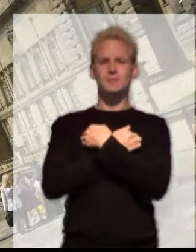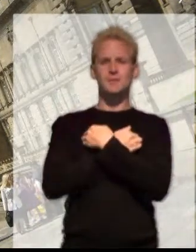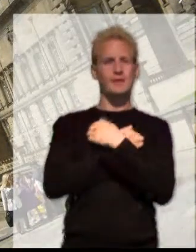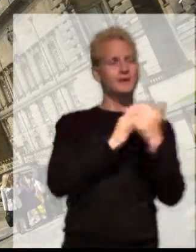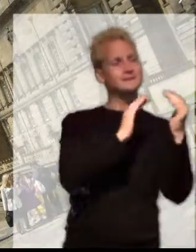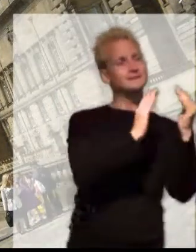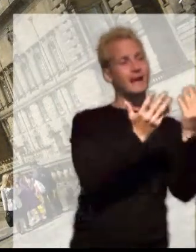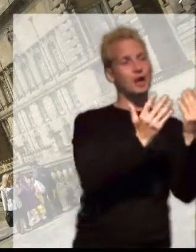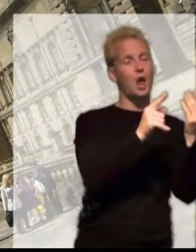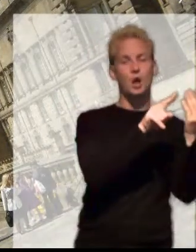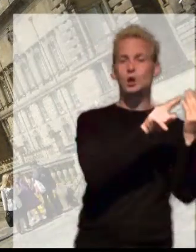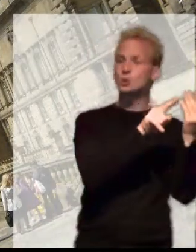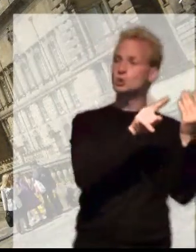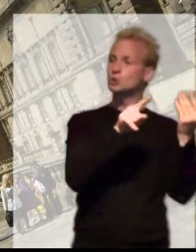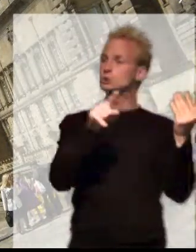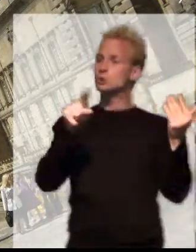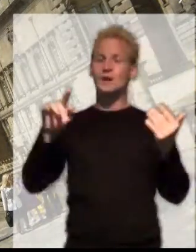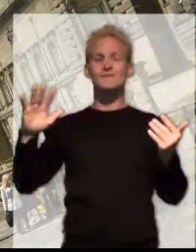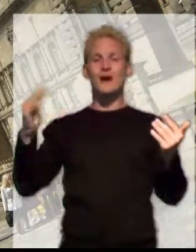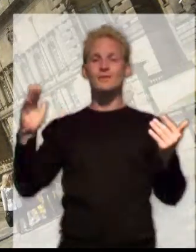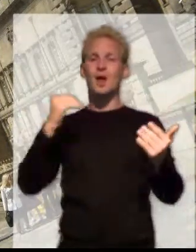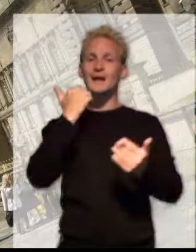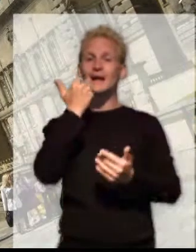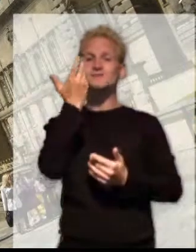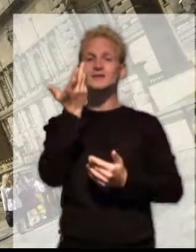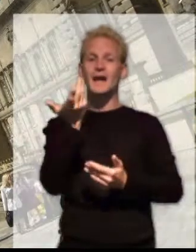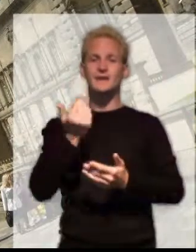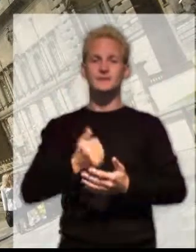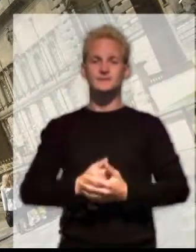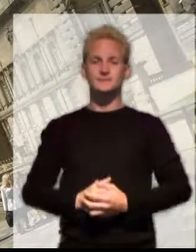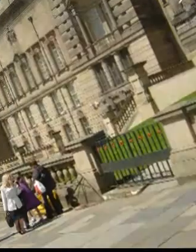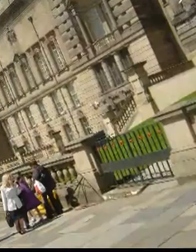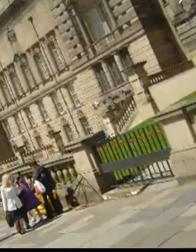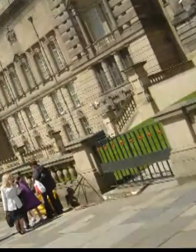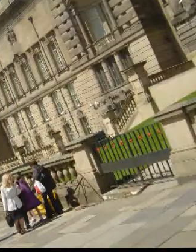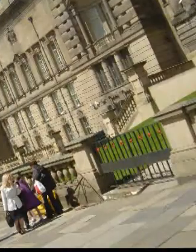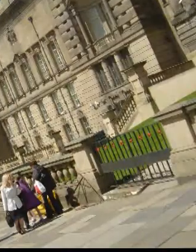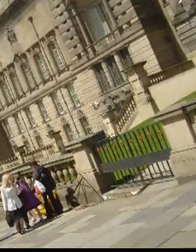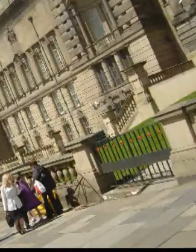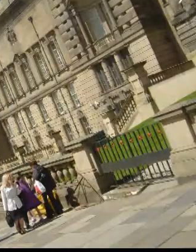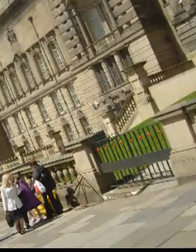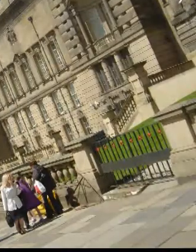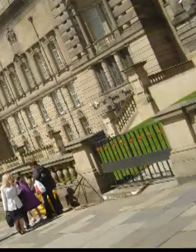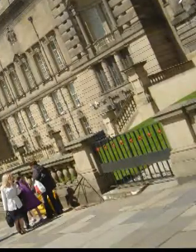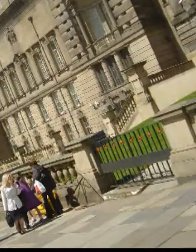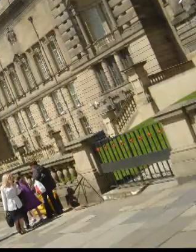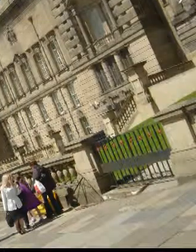open from 10am until 5pm daily. jean a lot you you you you You